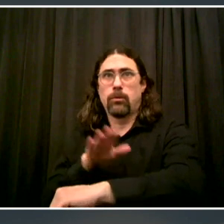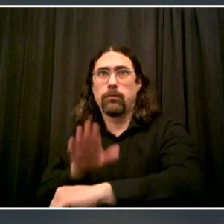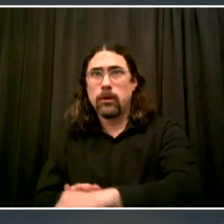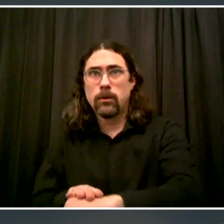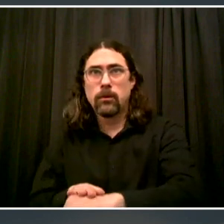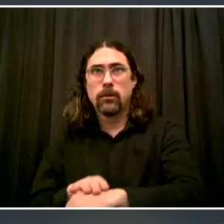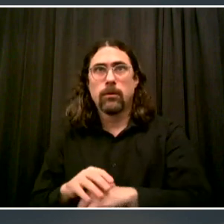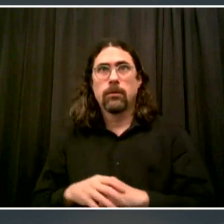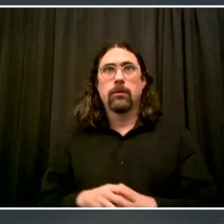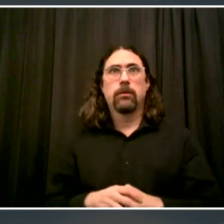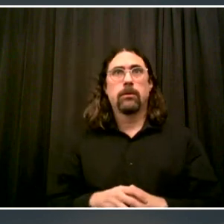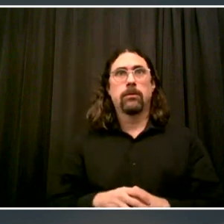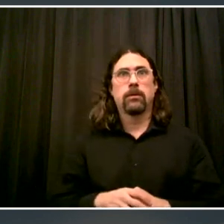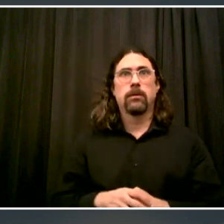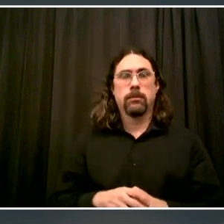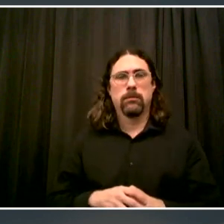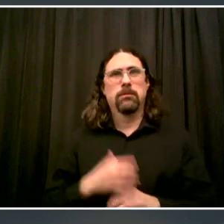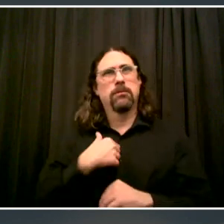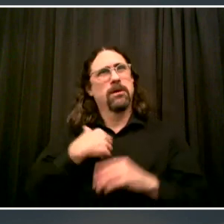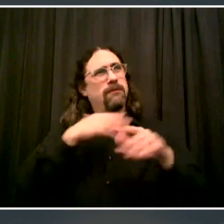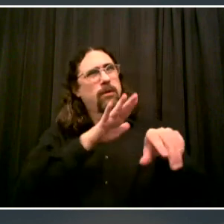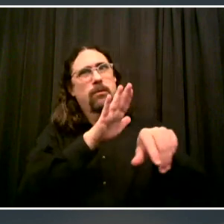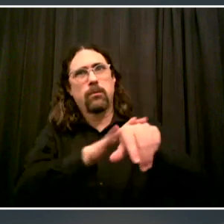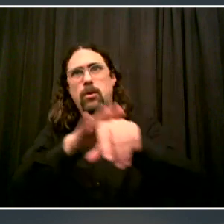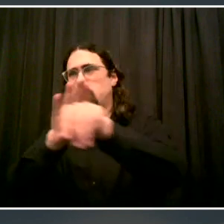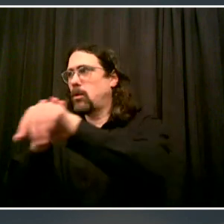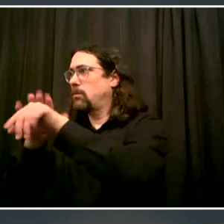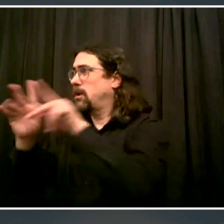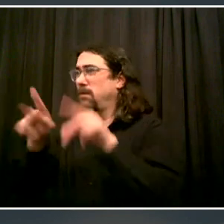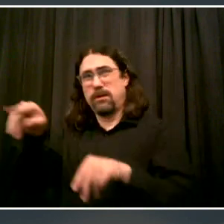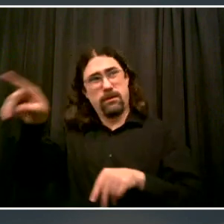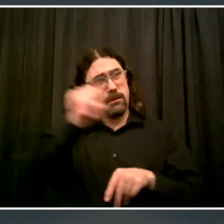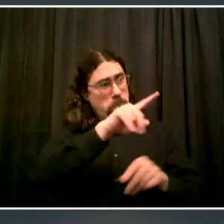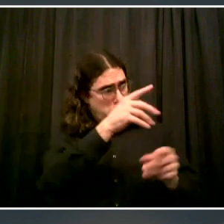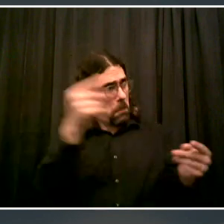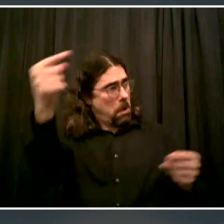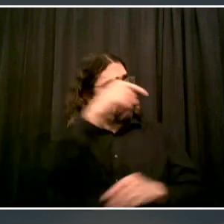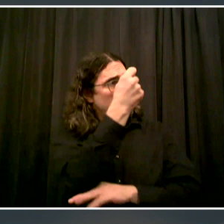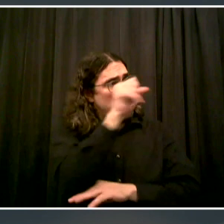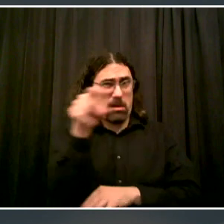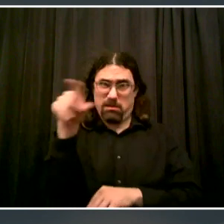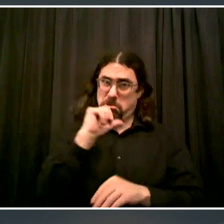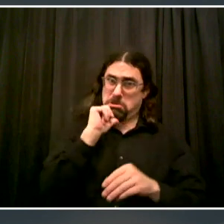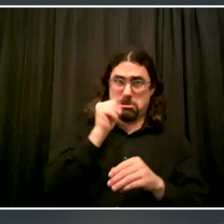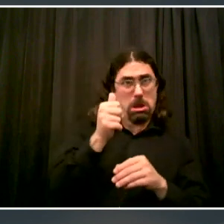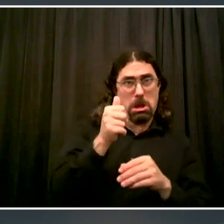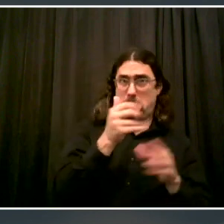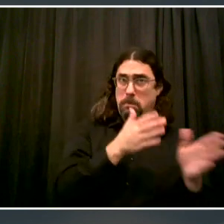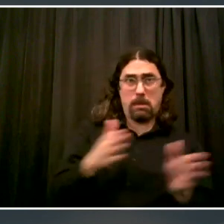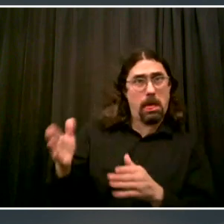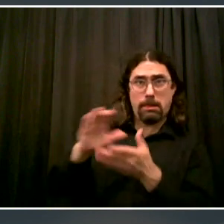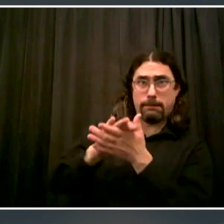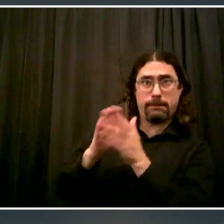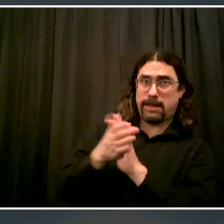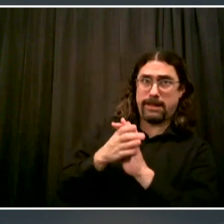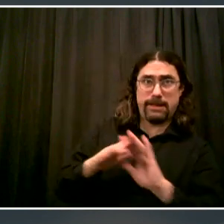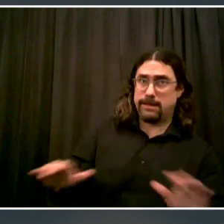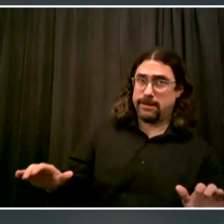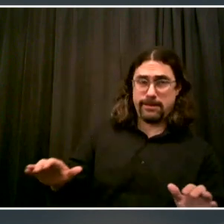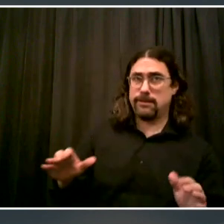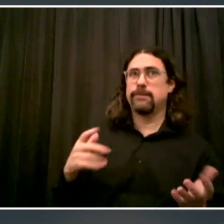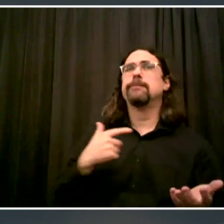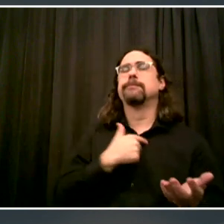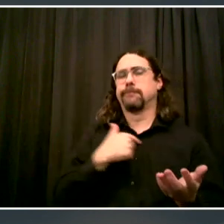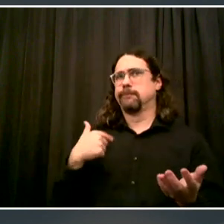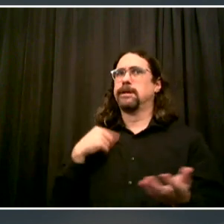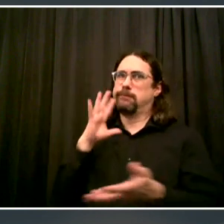at 149th Street yesterday. I don't know if you know this. And regardless, I do appreciate and respect your position as a member of the media